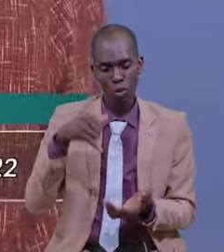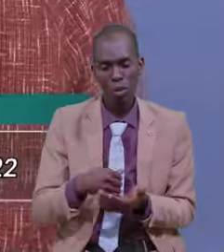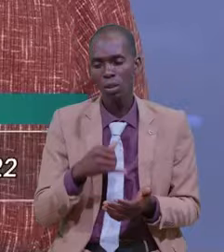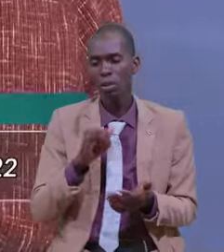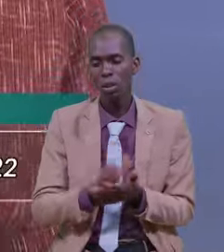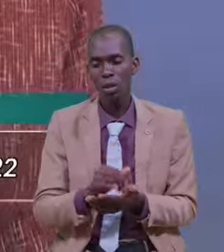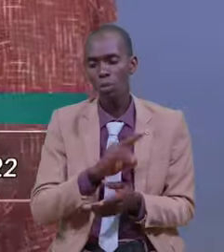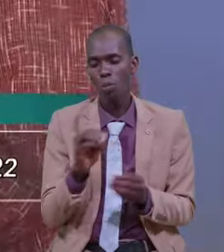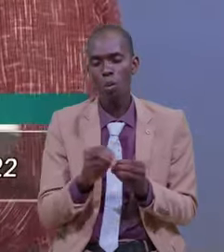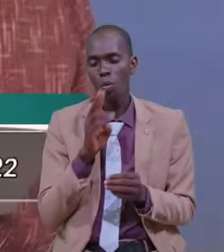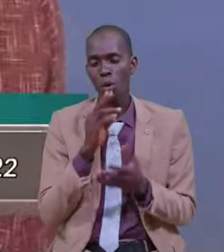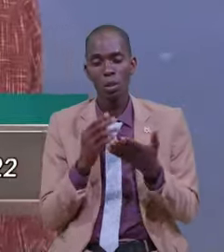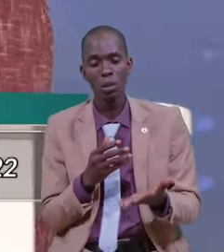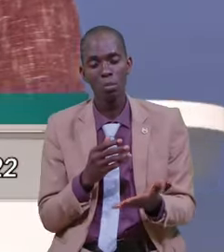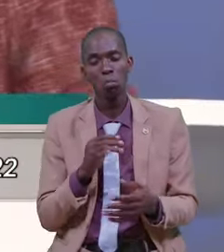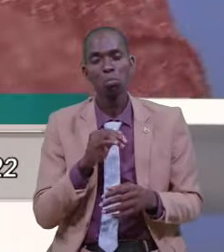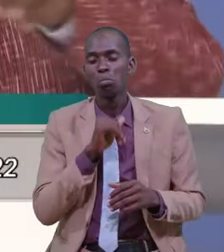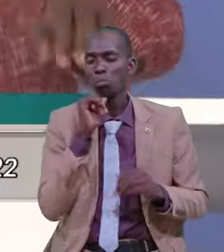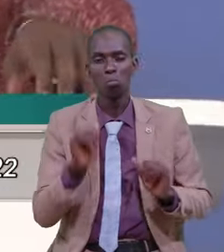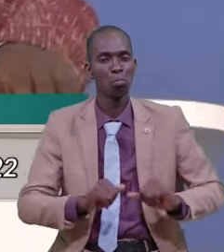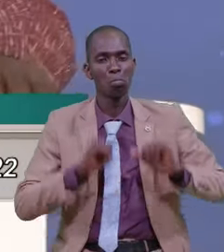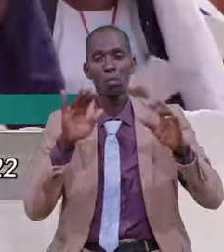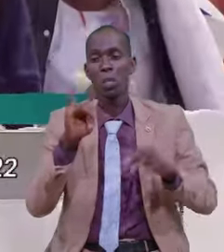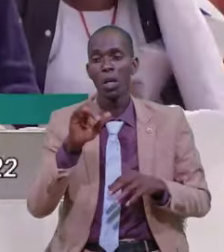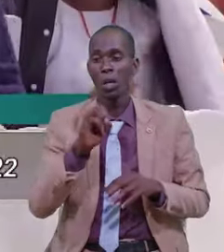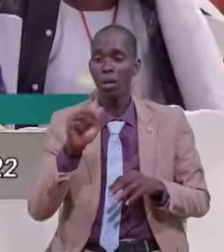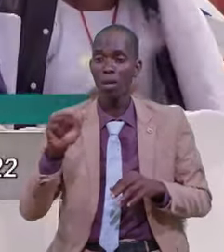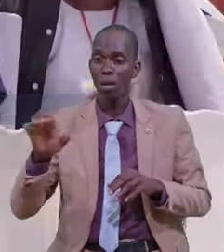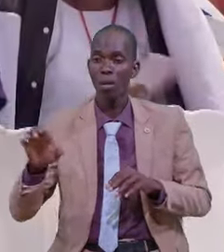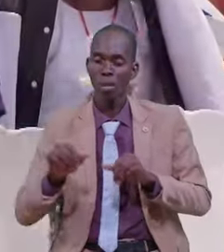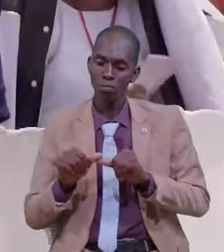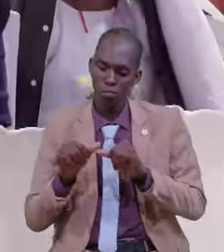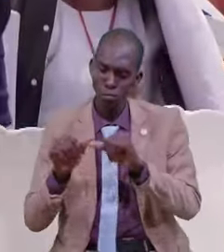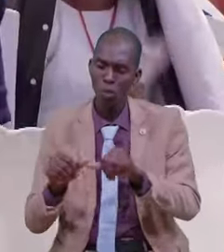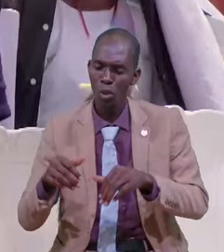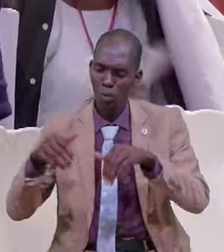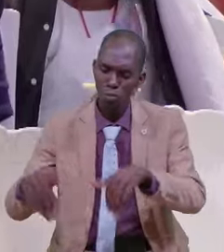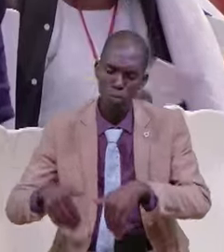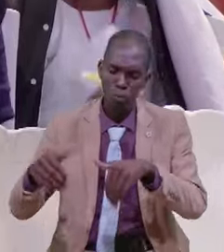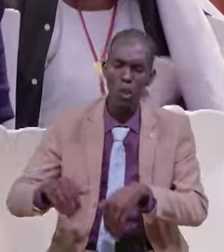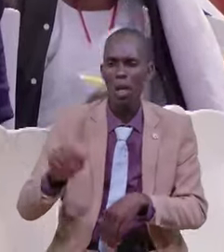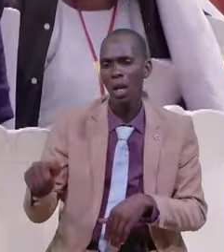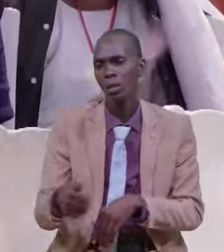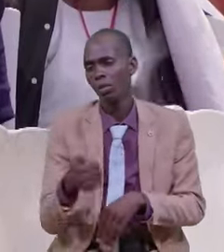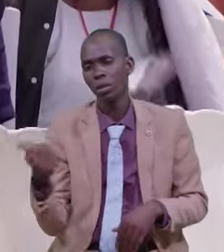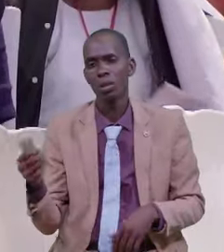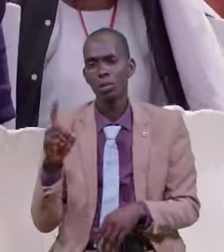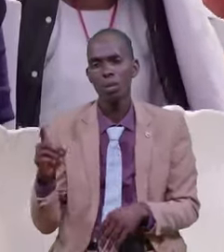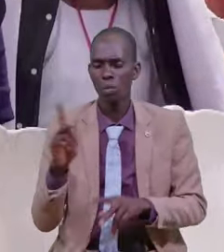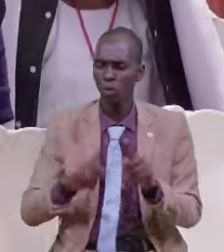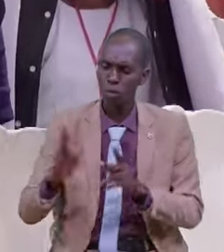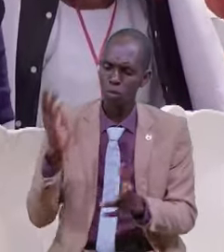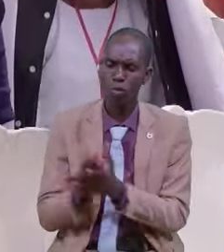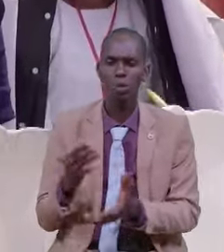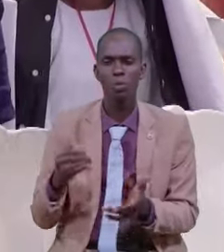again and dug another well. And he stopped it. No problem. And then